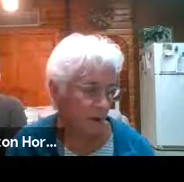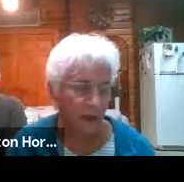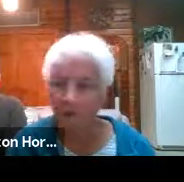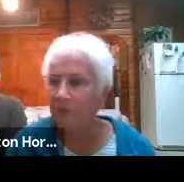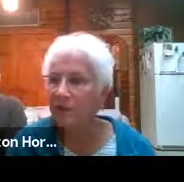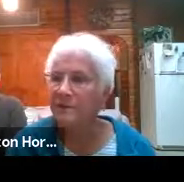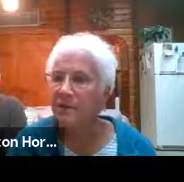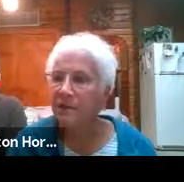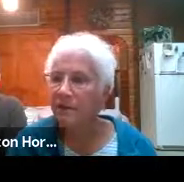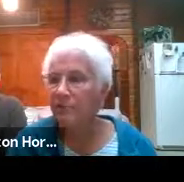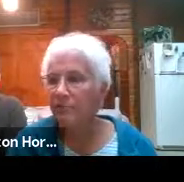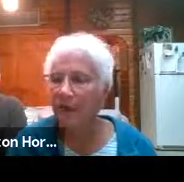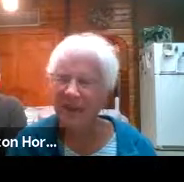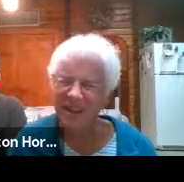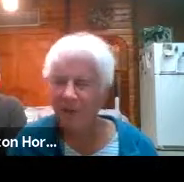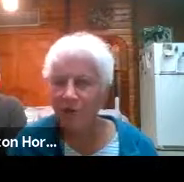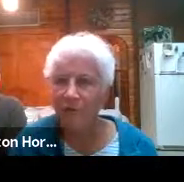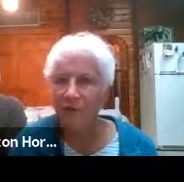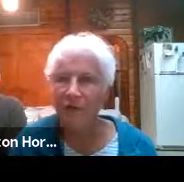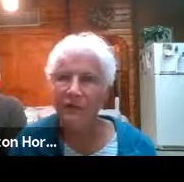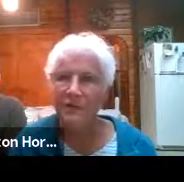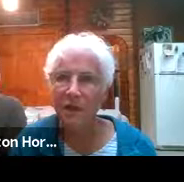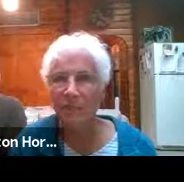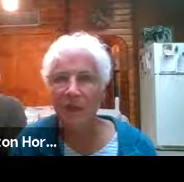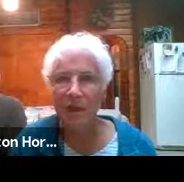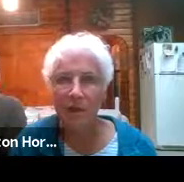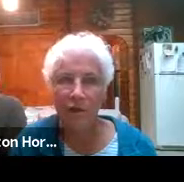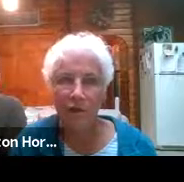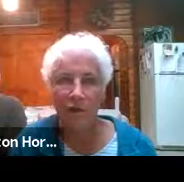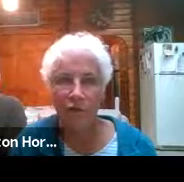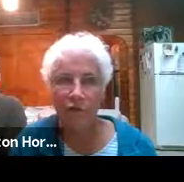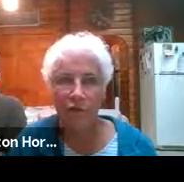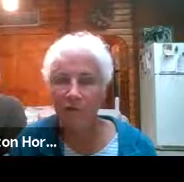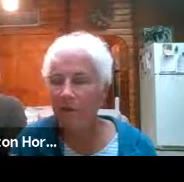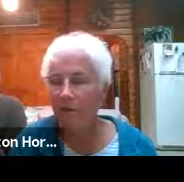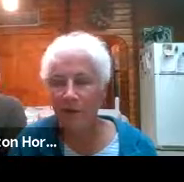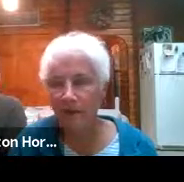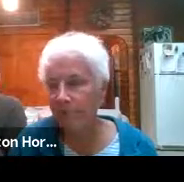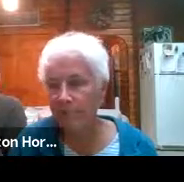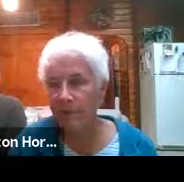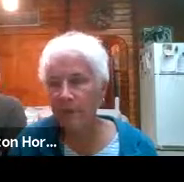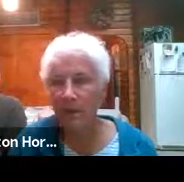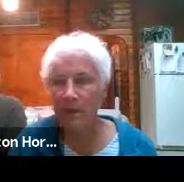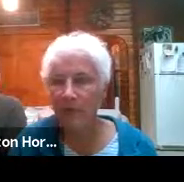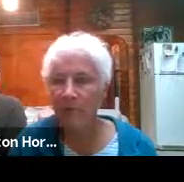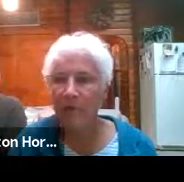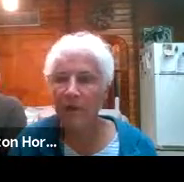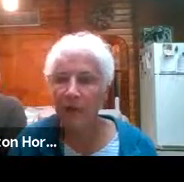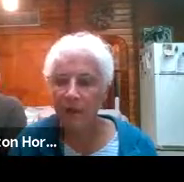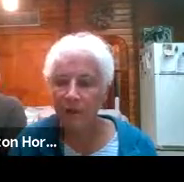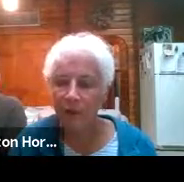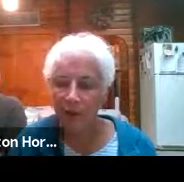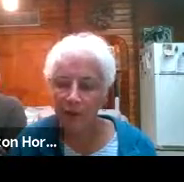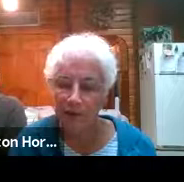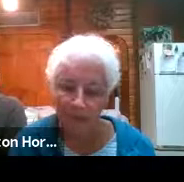different hospitals give, I think they were inferring give the same care, can treat anybody or something like that. But